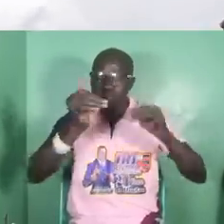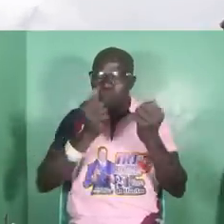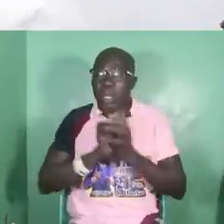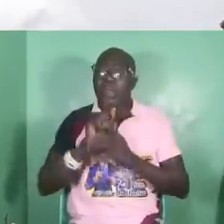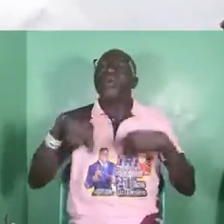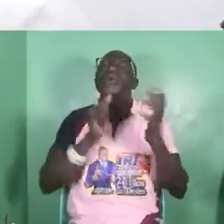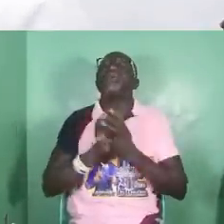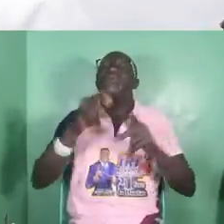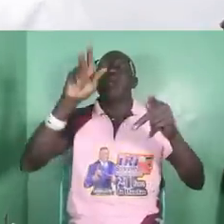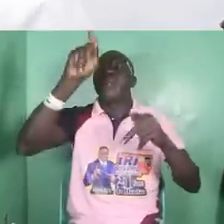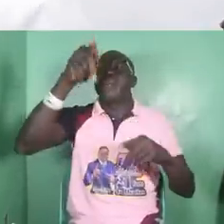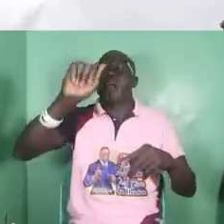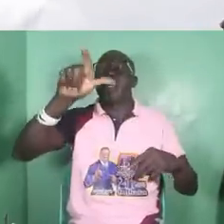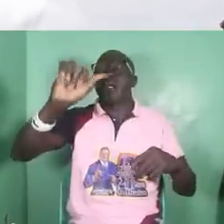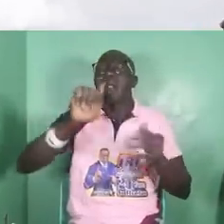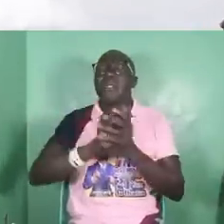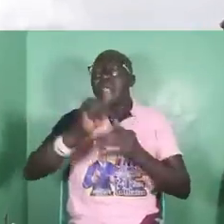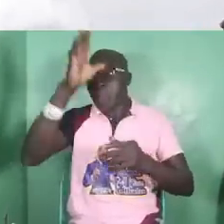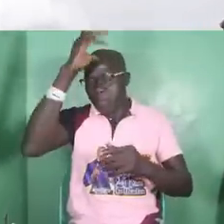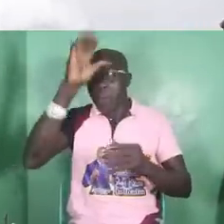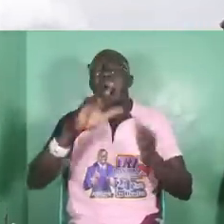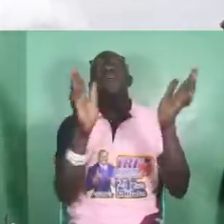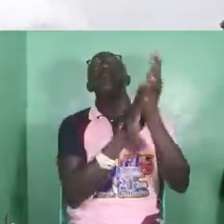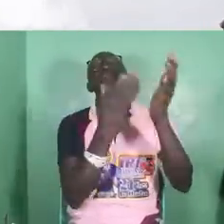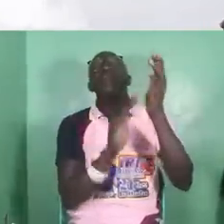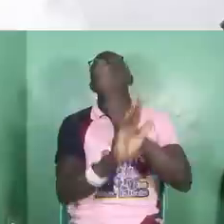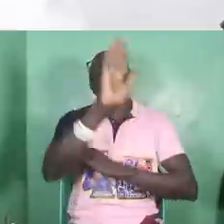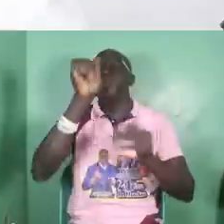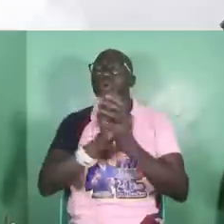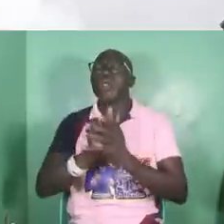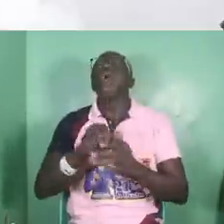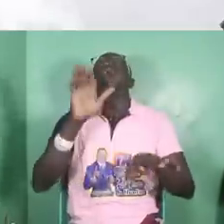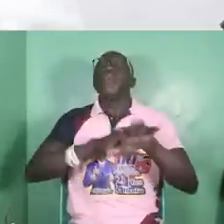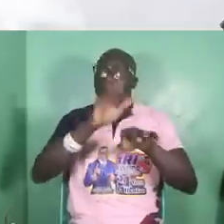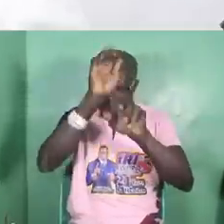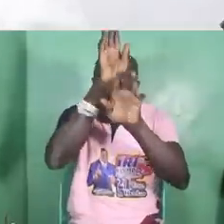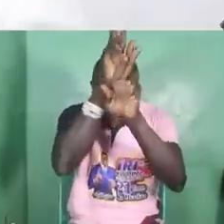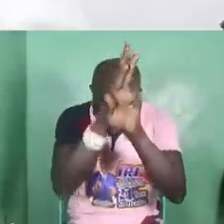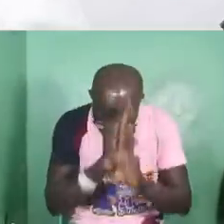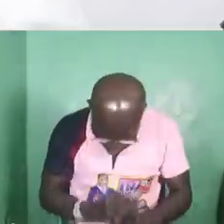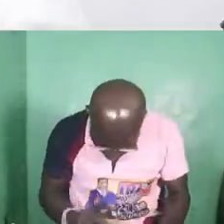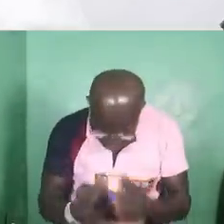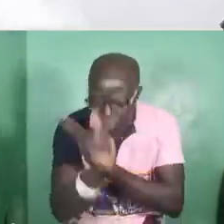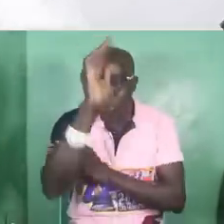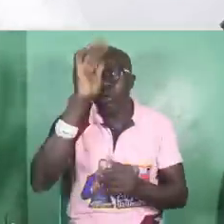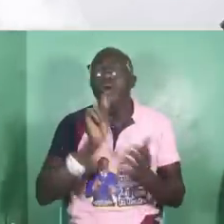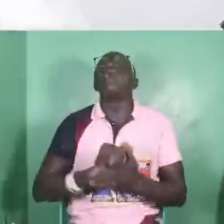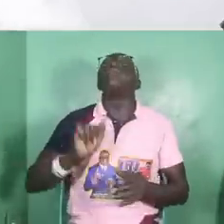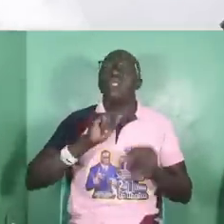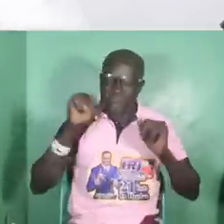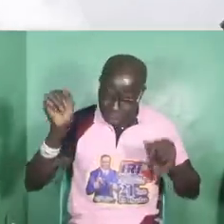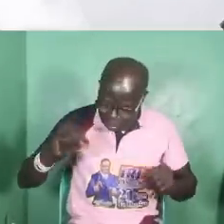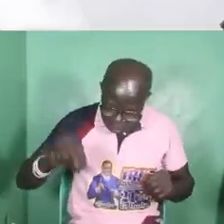see a few one. We went to his palace. Baba then you're not looking the way. And he goes to the answer that he worship God. Money, yeah.